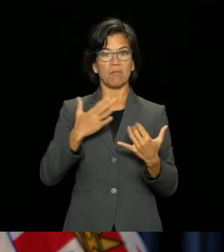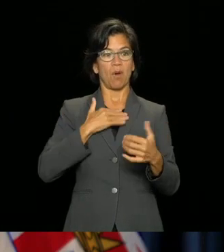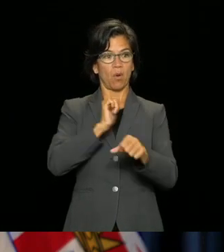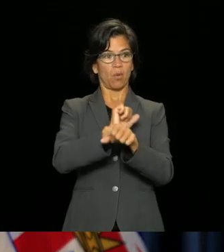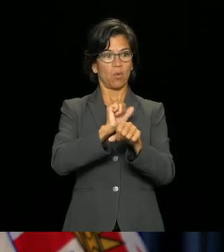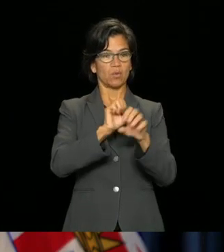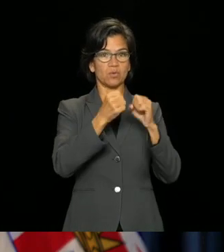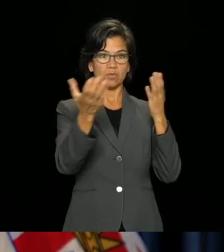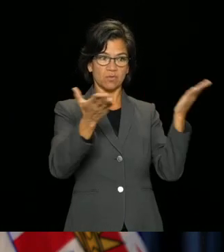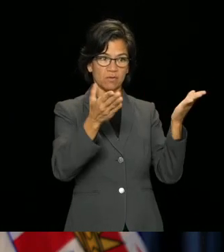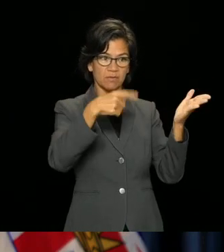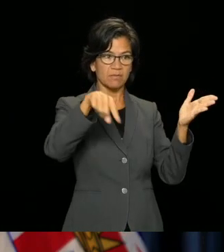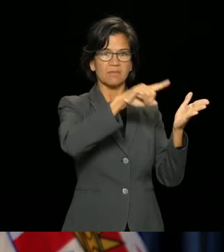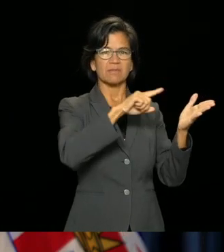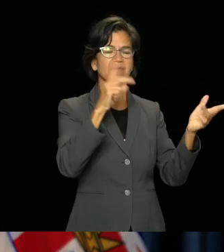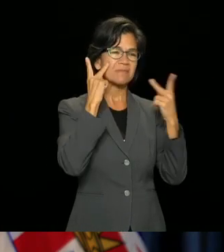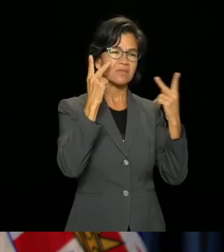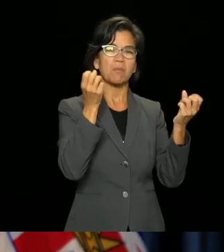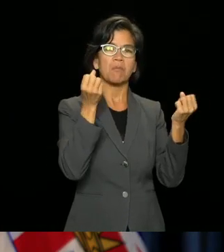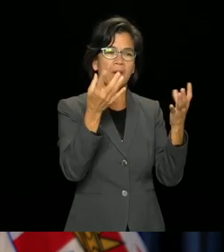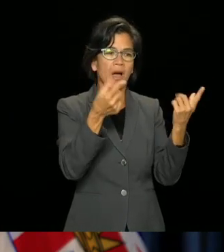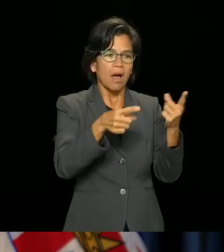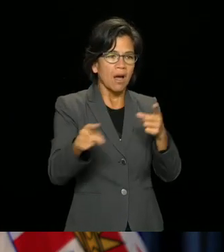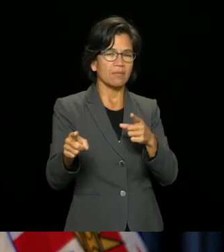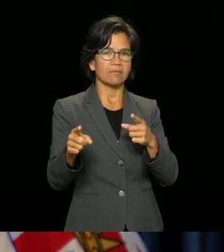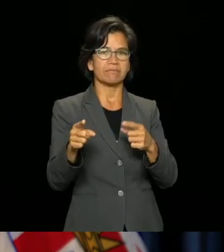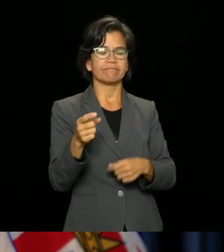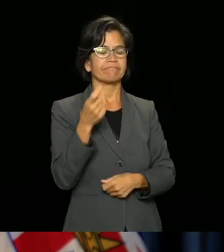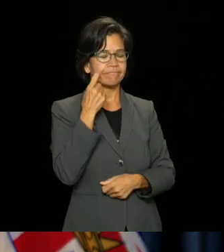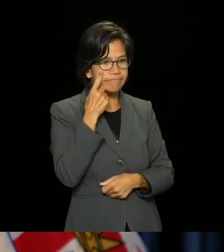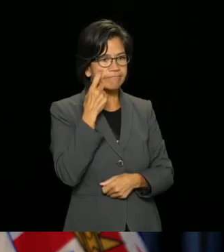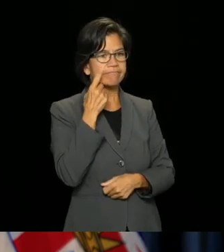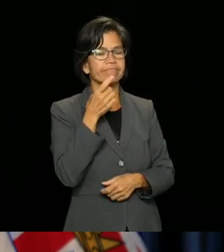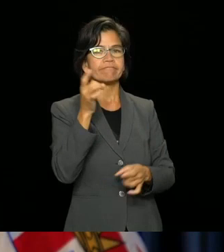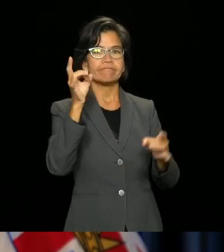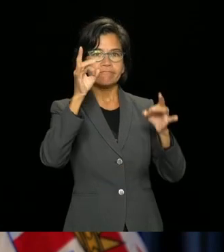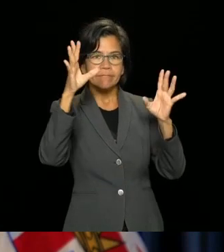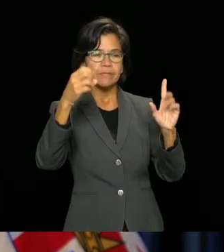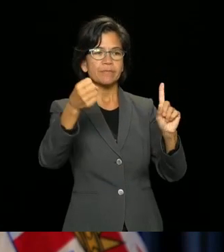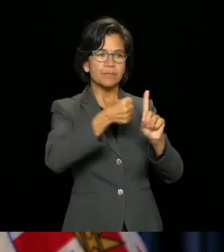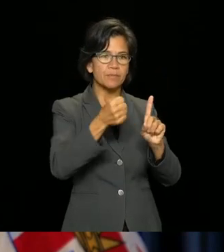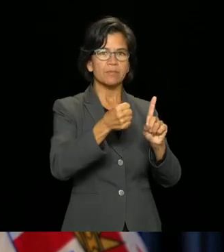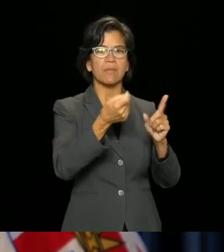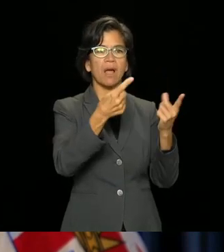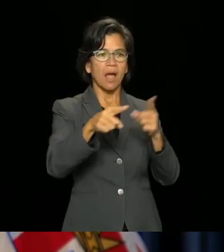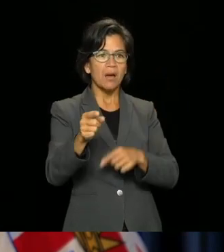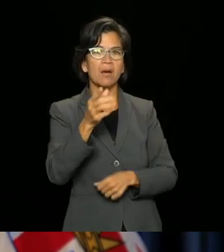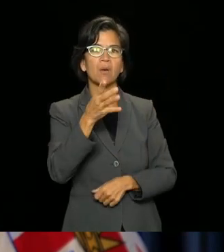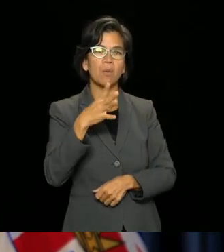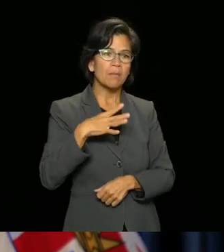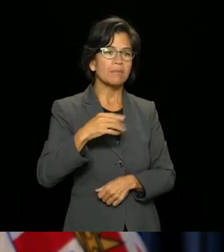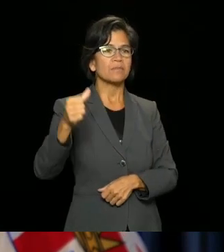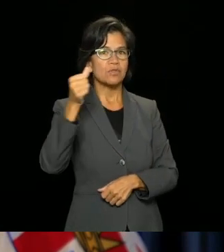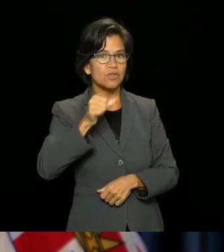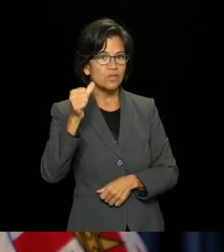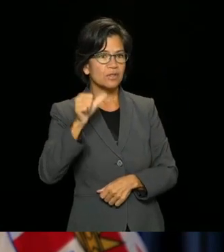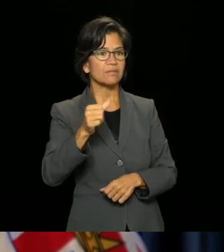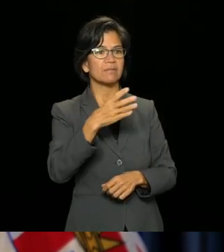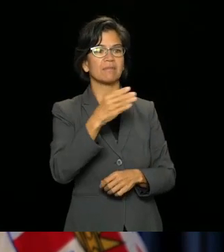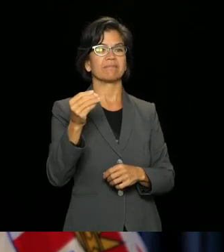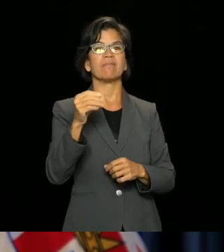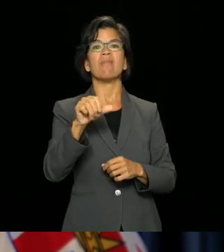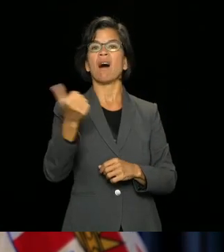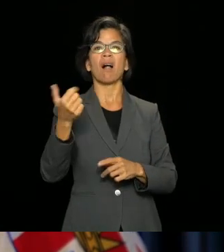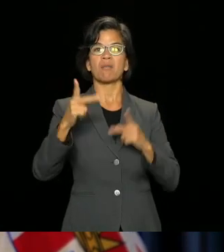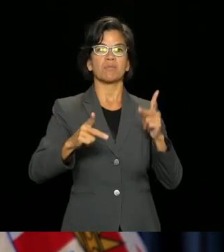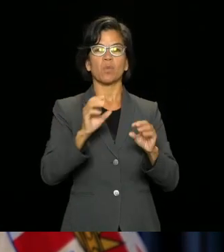government. During my work in the social sector, I heard far too many stories firsthand about the abuses and traumas that happen to